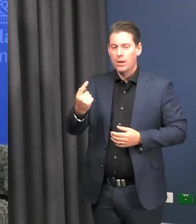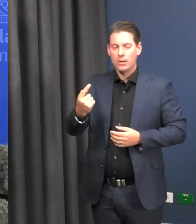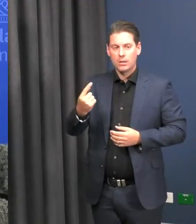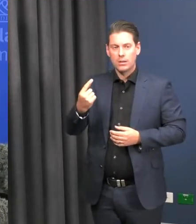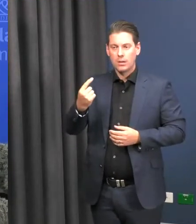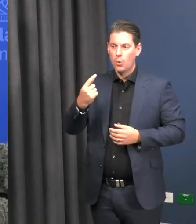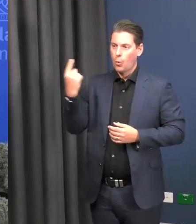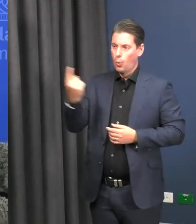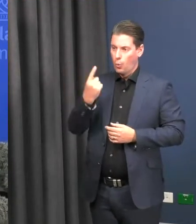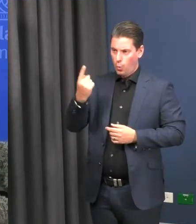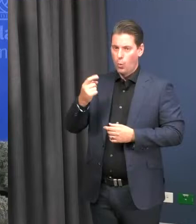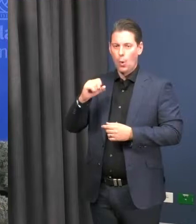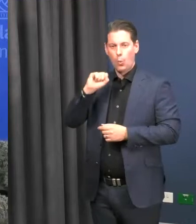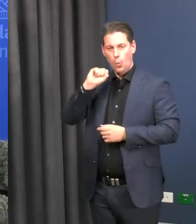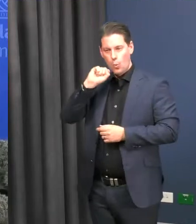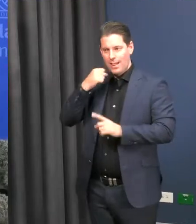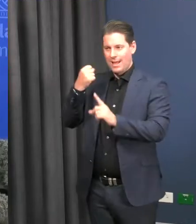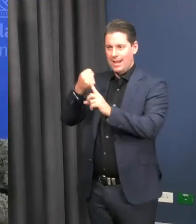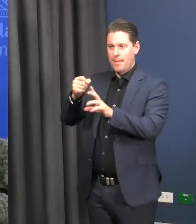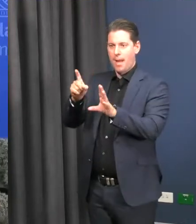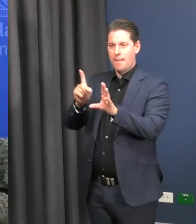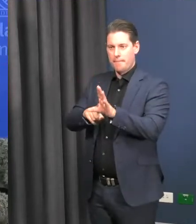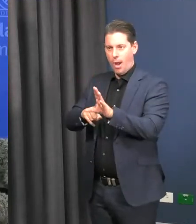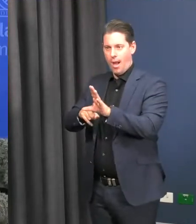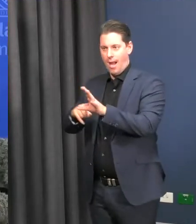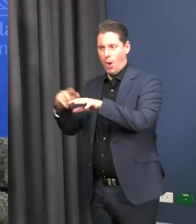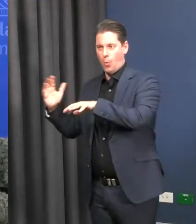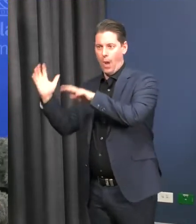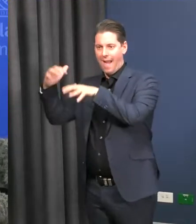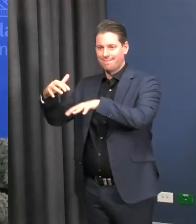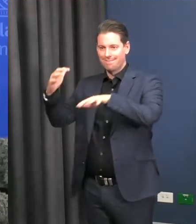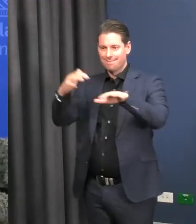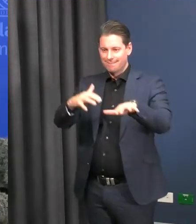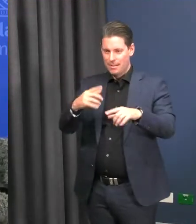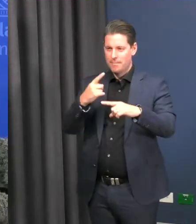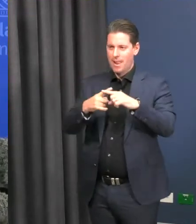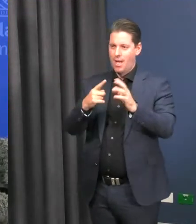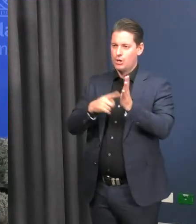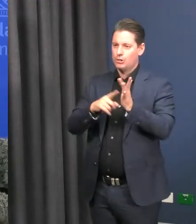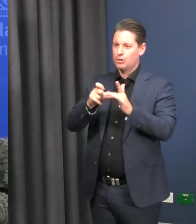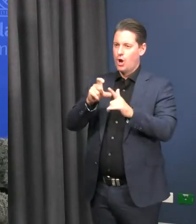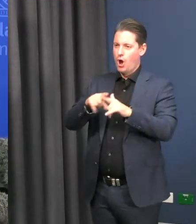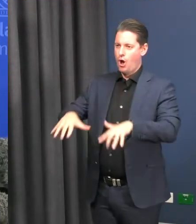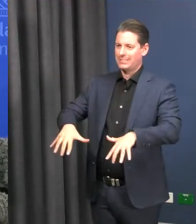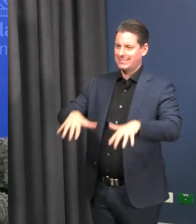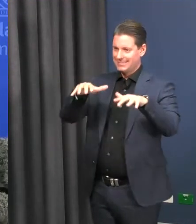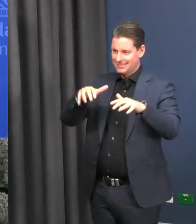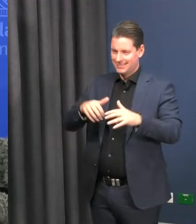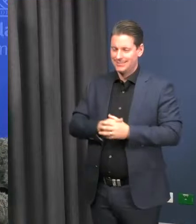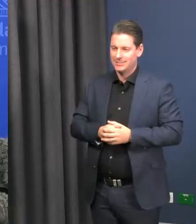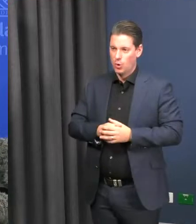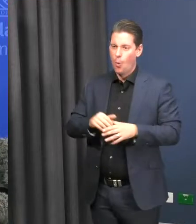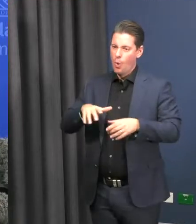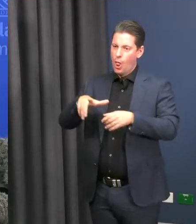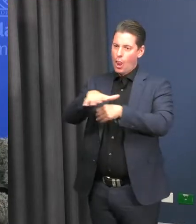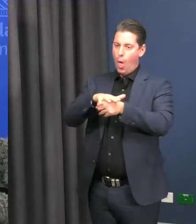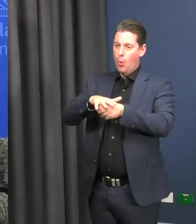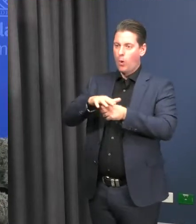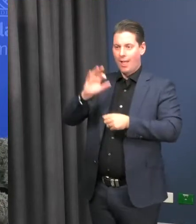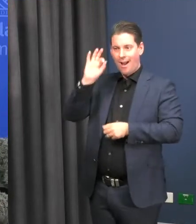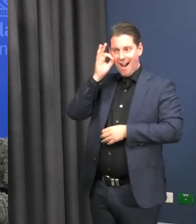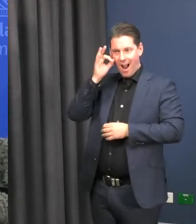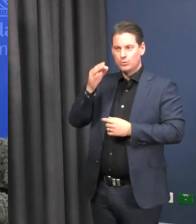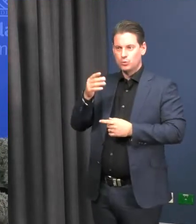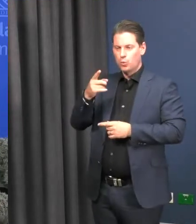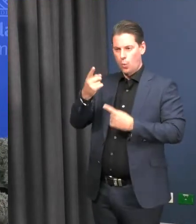our storm surge, and that's those areas that have been identified by our local councils on their dashboards. We